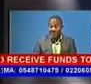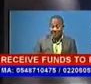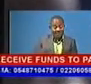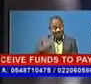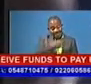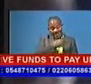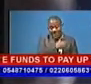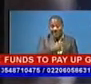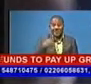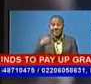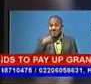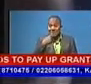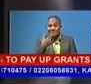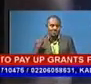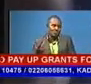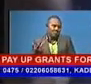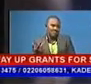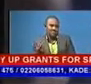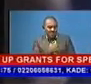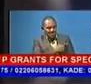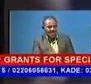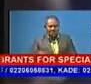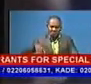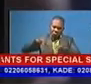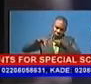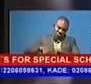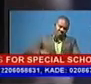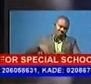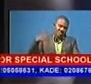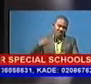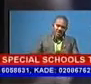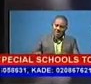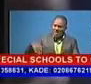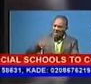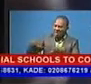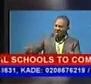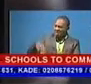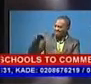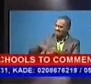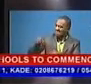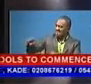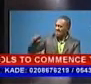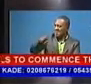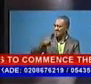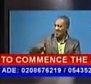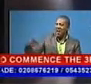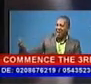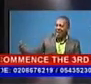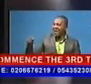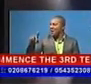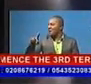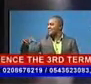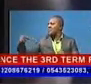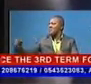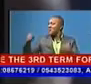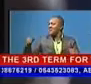that the petitioners are relying solely on polling stations where the first